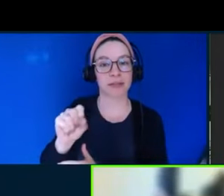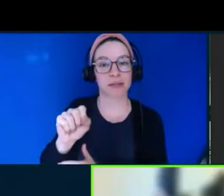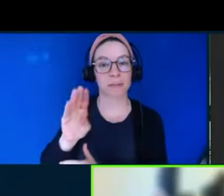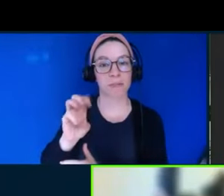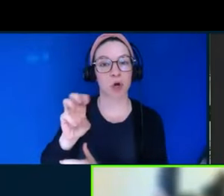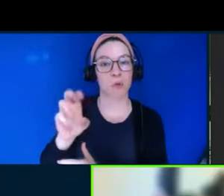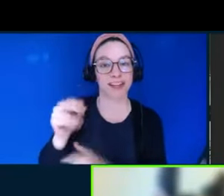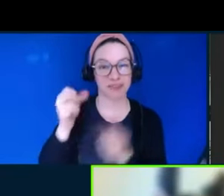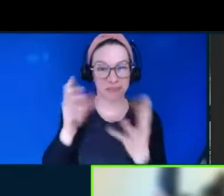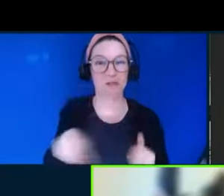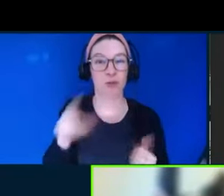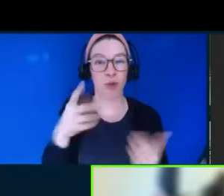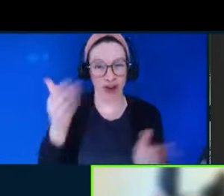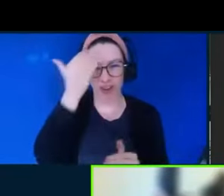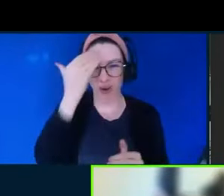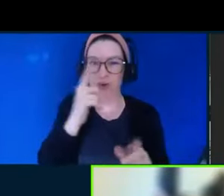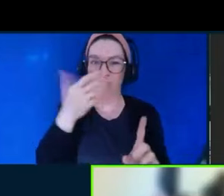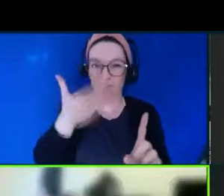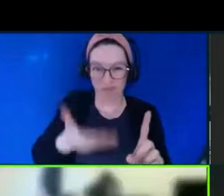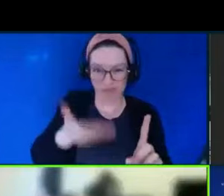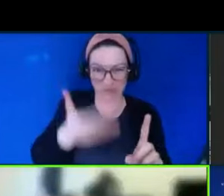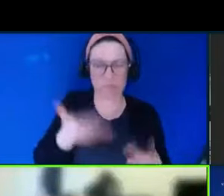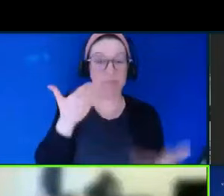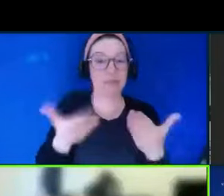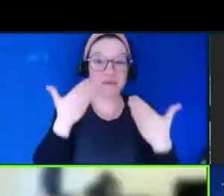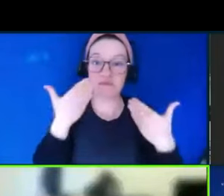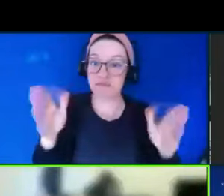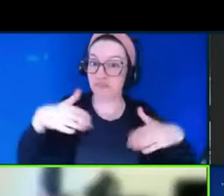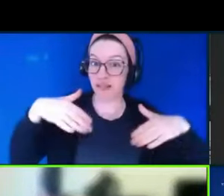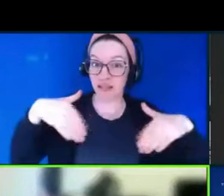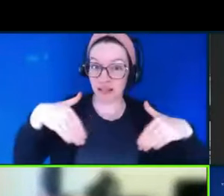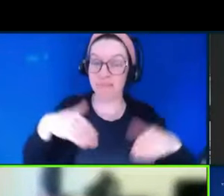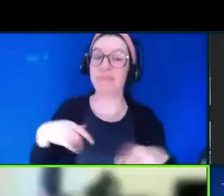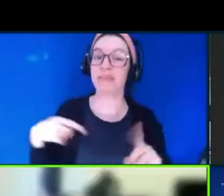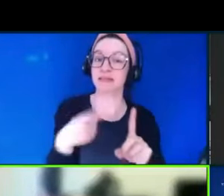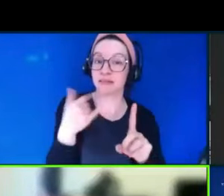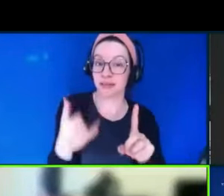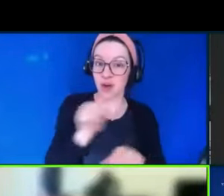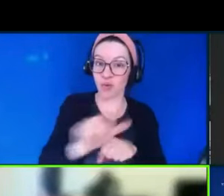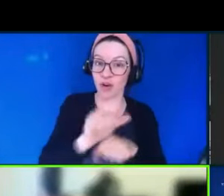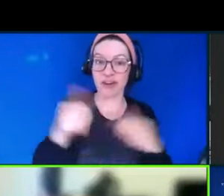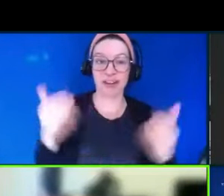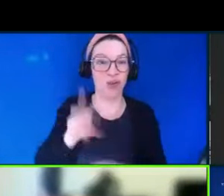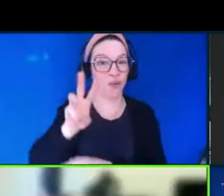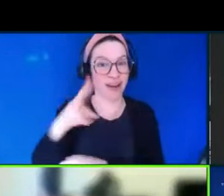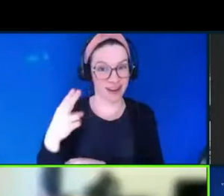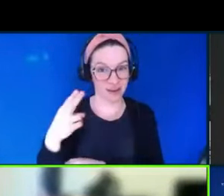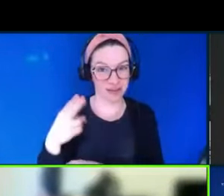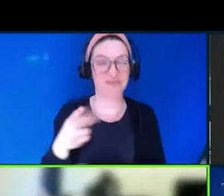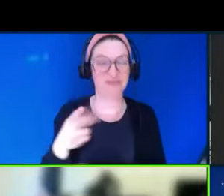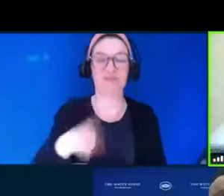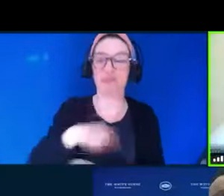him already, but what you may not know is that he is now working here at the White House, and